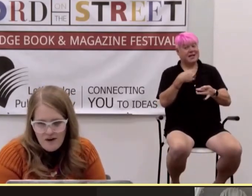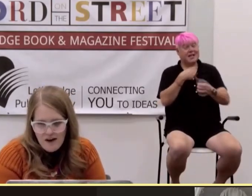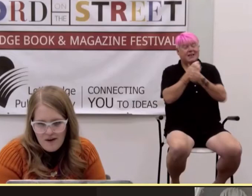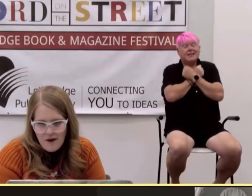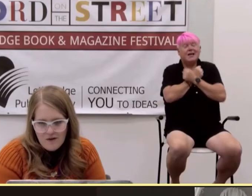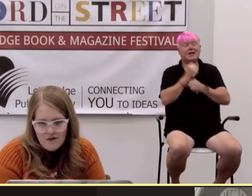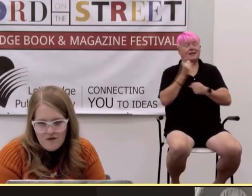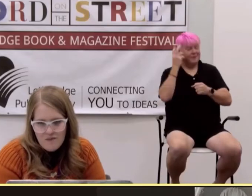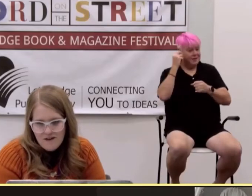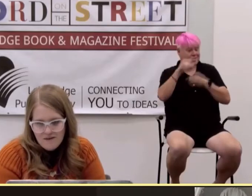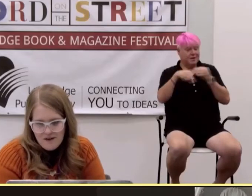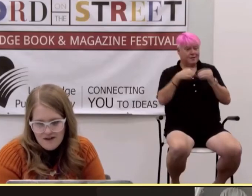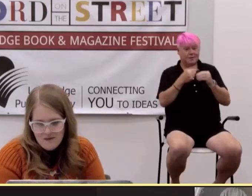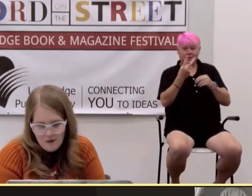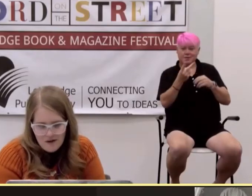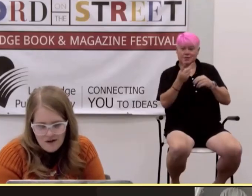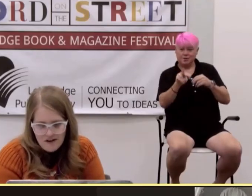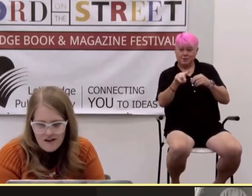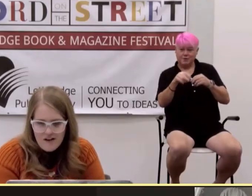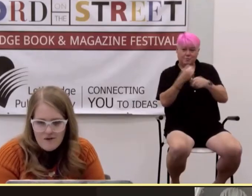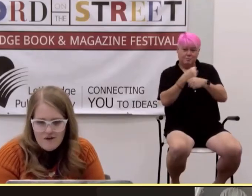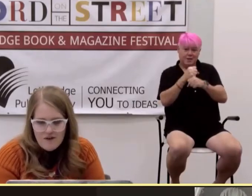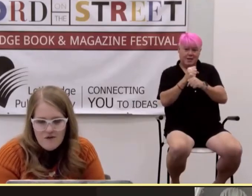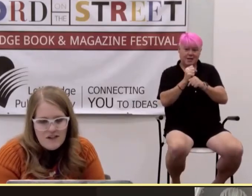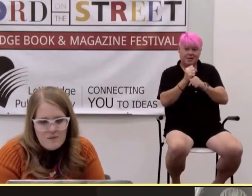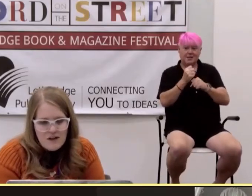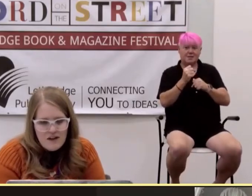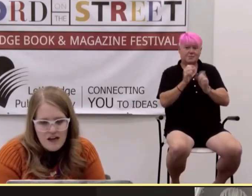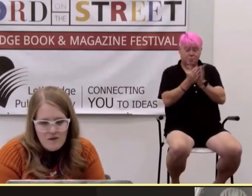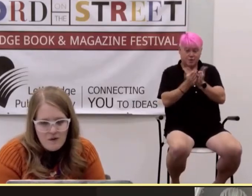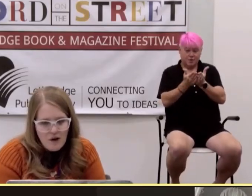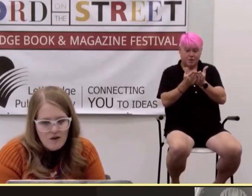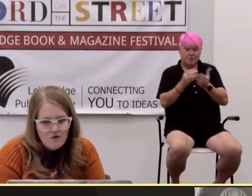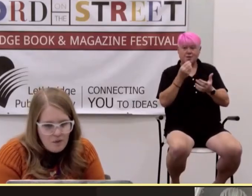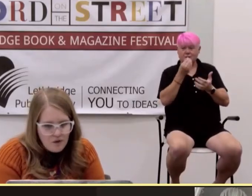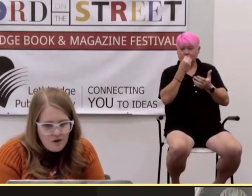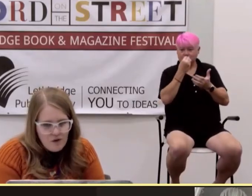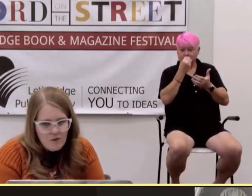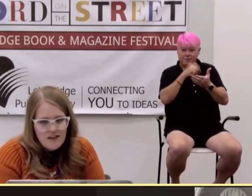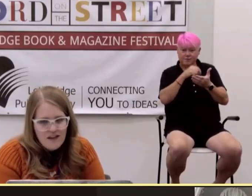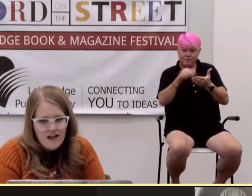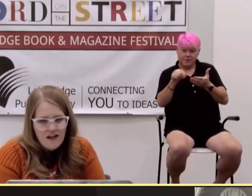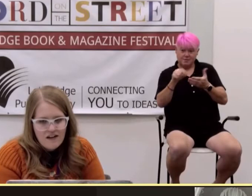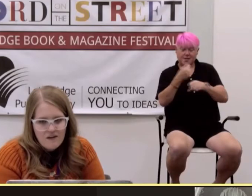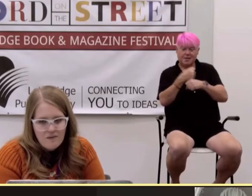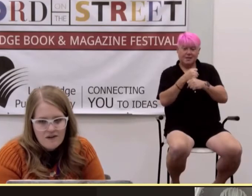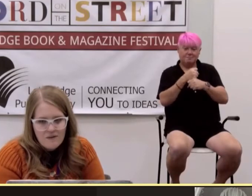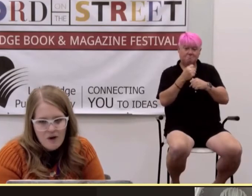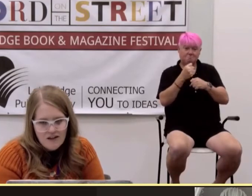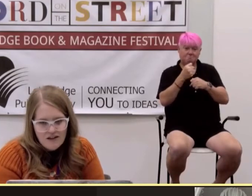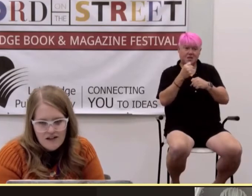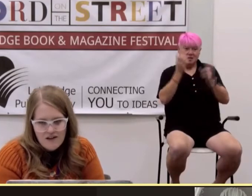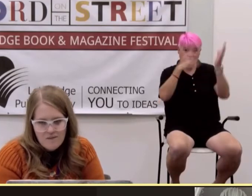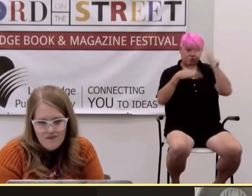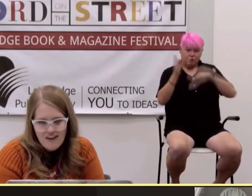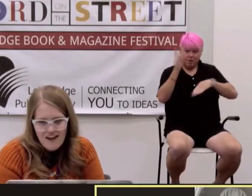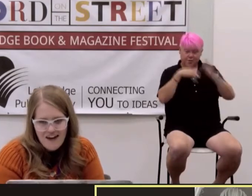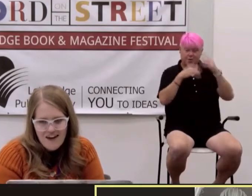about how the two of you made this amazing book. Was there a recipe that gave you a lot of trouble, or one that was